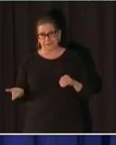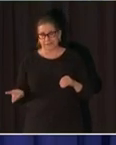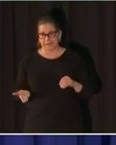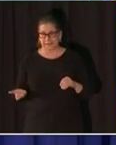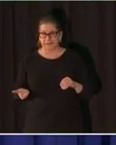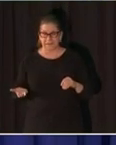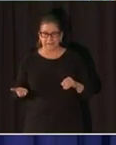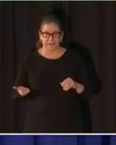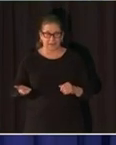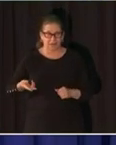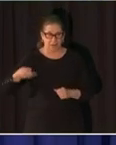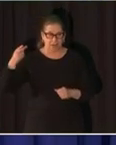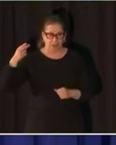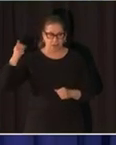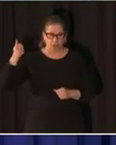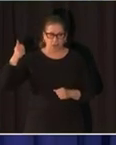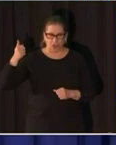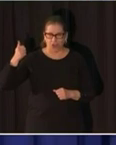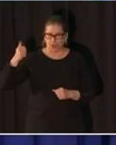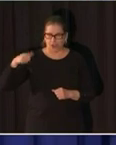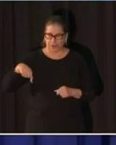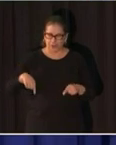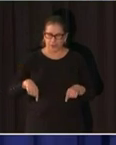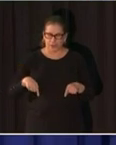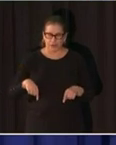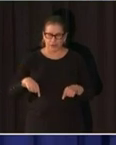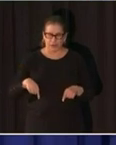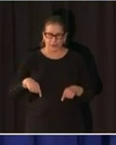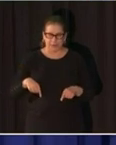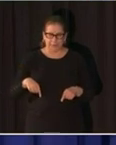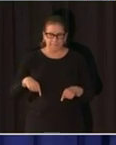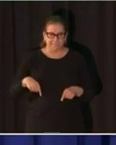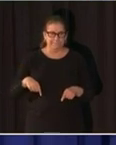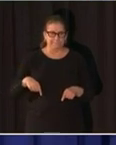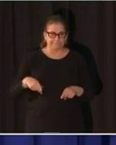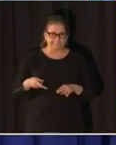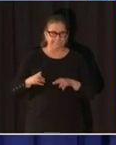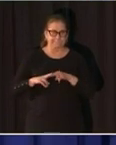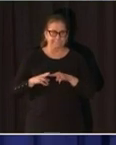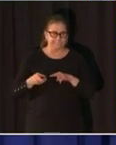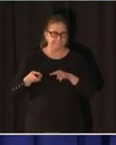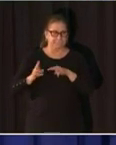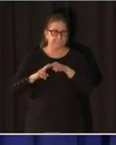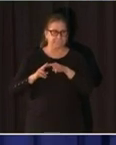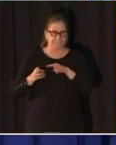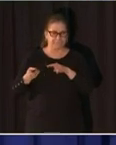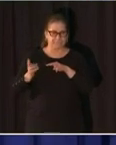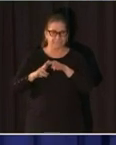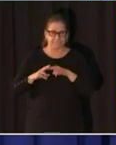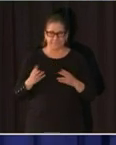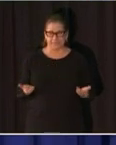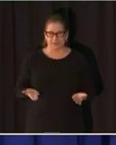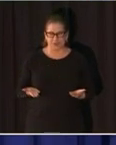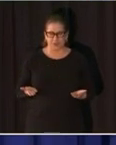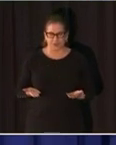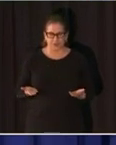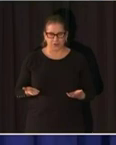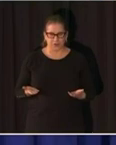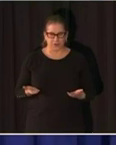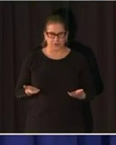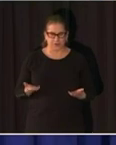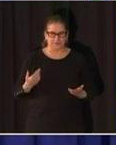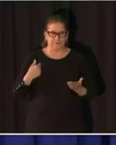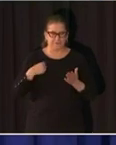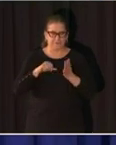that number, and it continues to get a little bit higher and higher and higher in the district. Again, we emphasize the